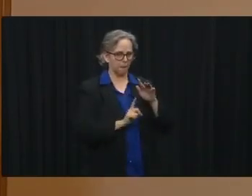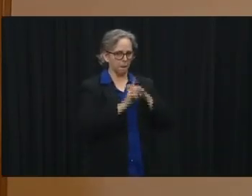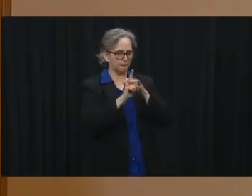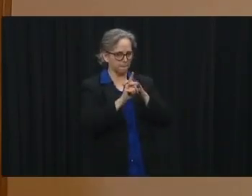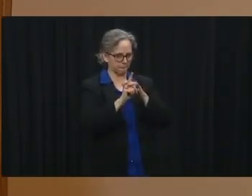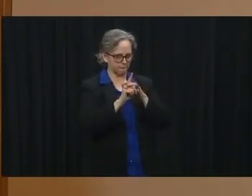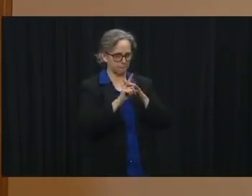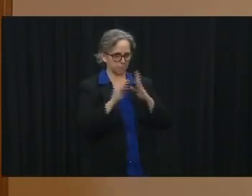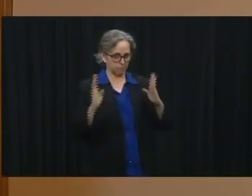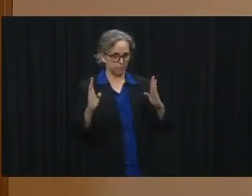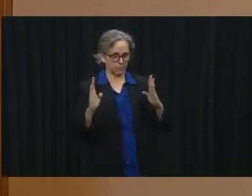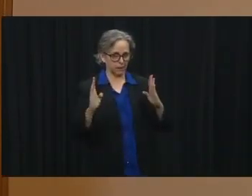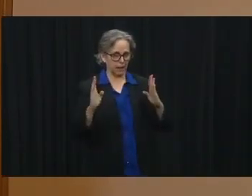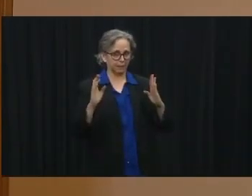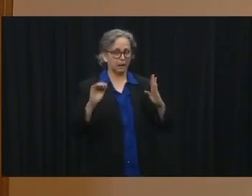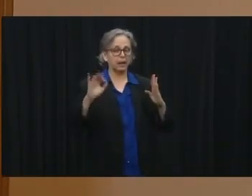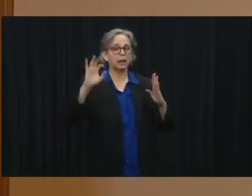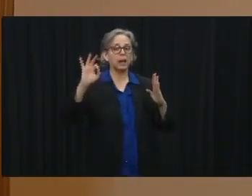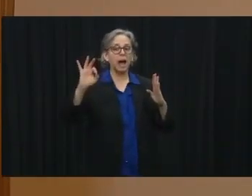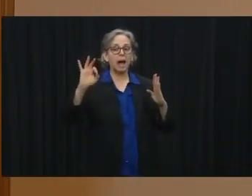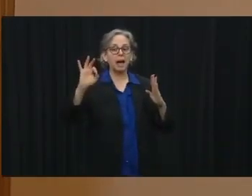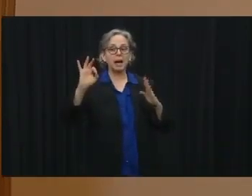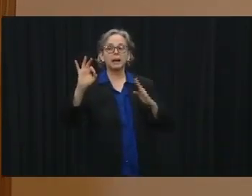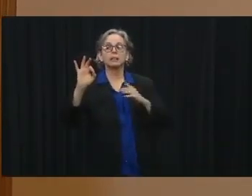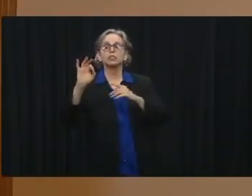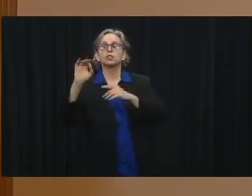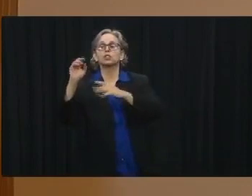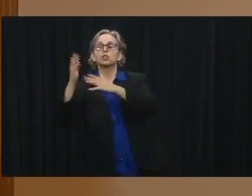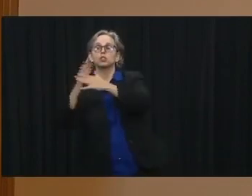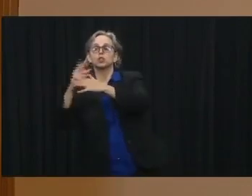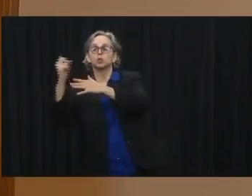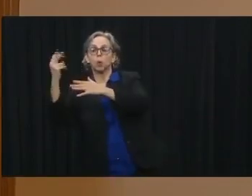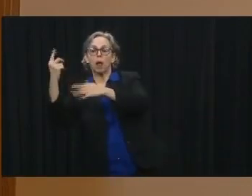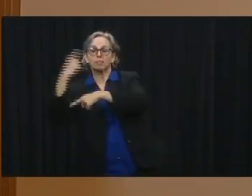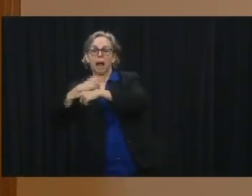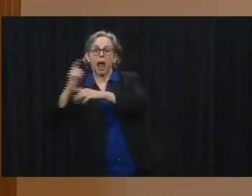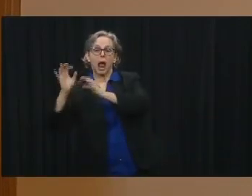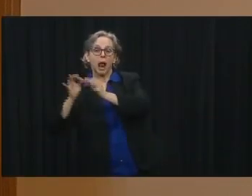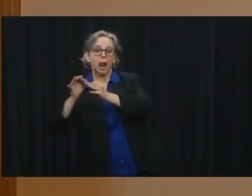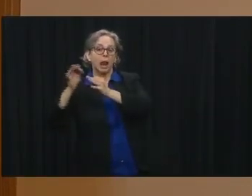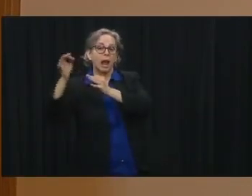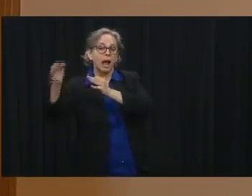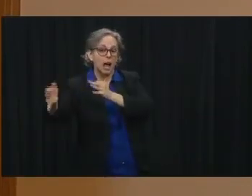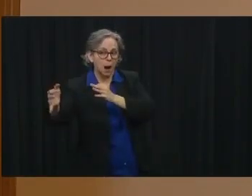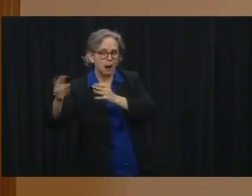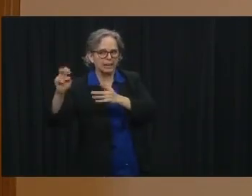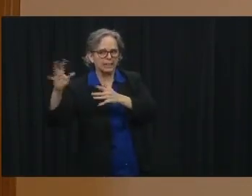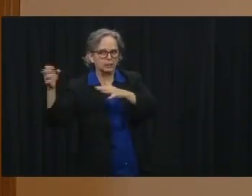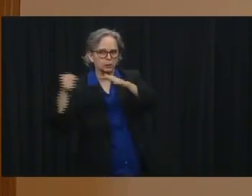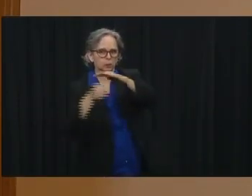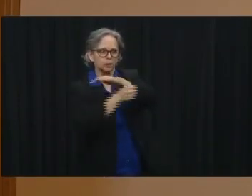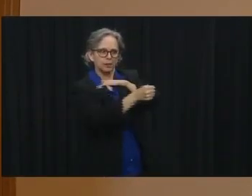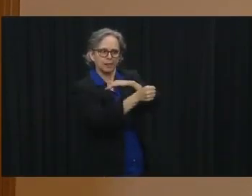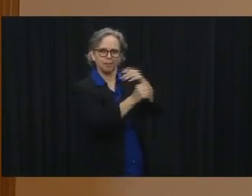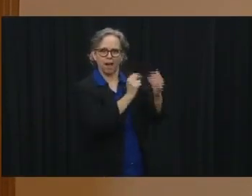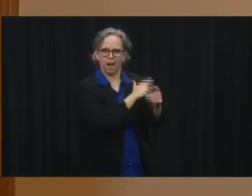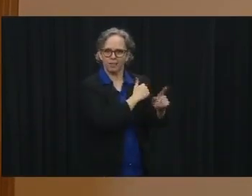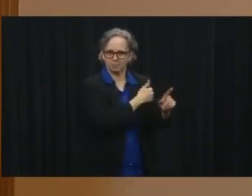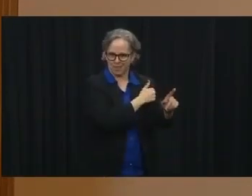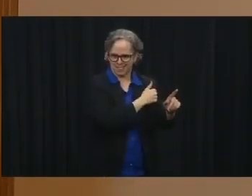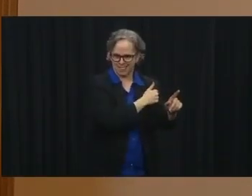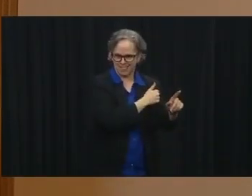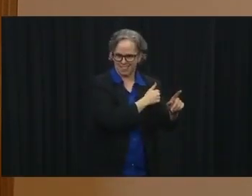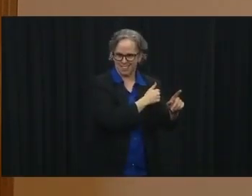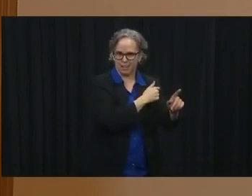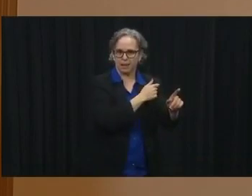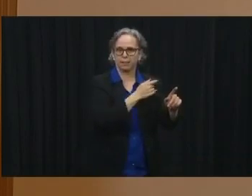12 days between someone who's actually has a disease might need hospitalized. It's another week or more